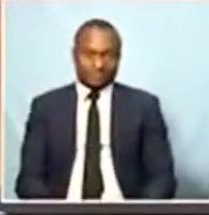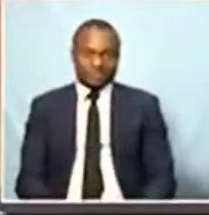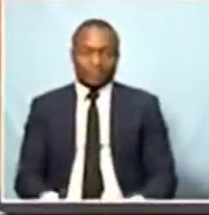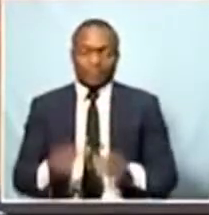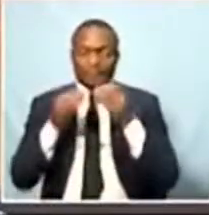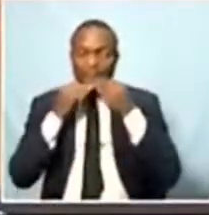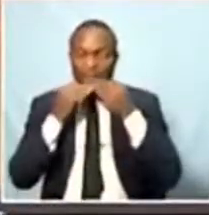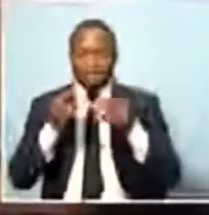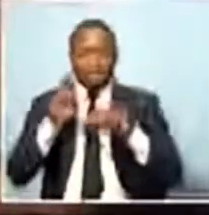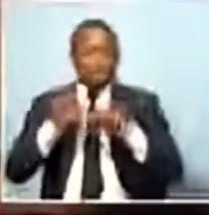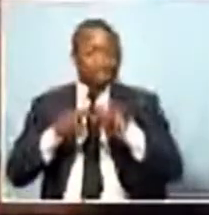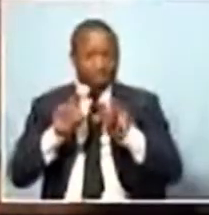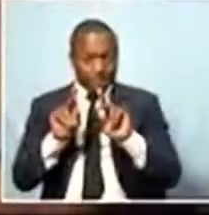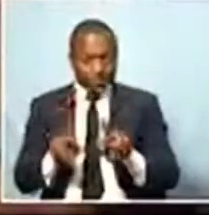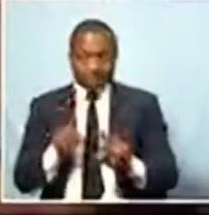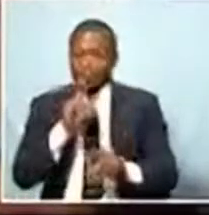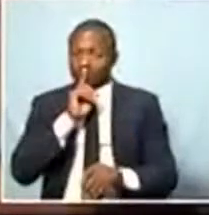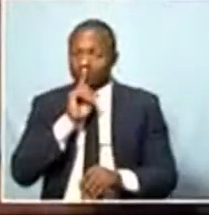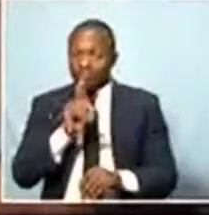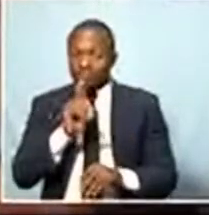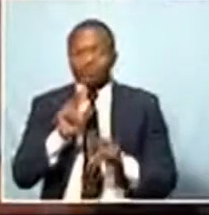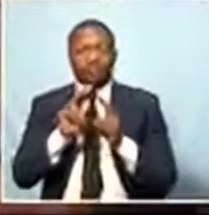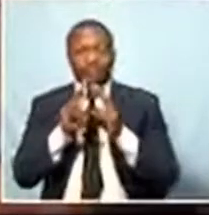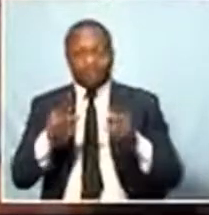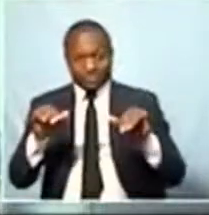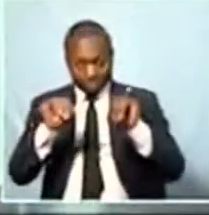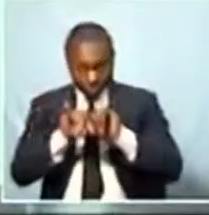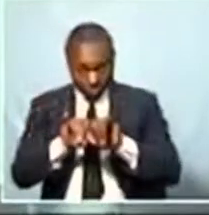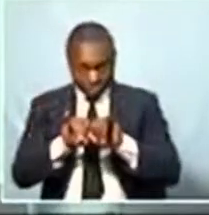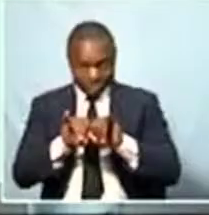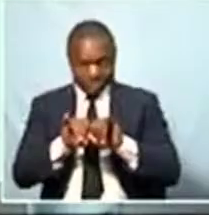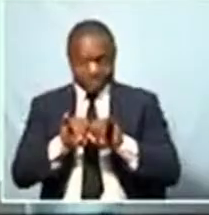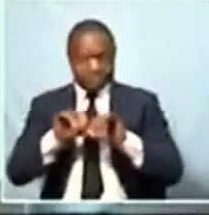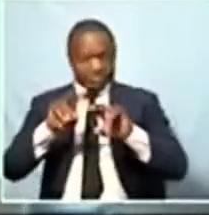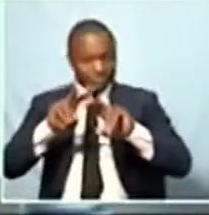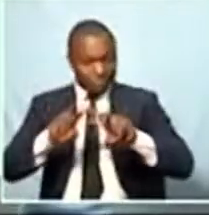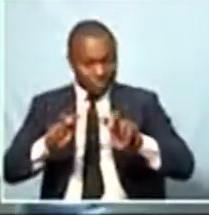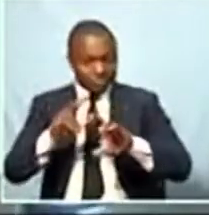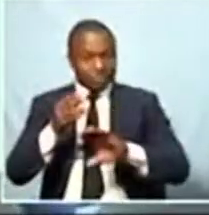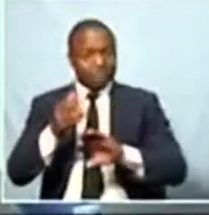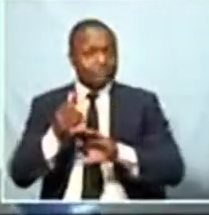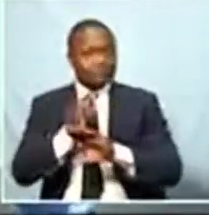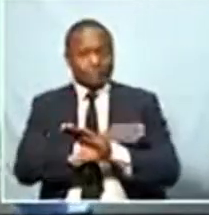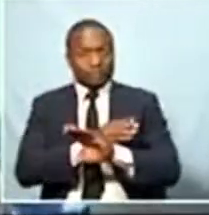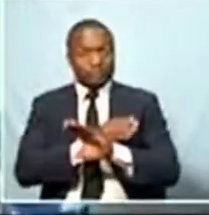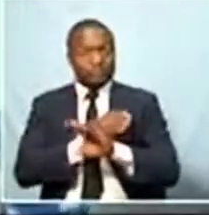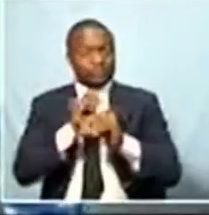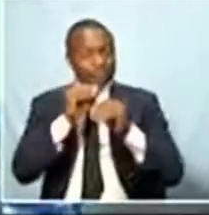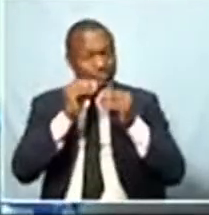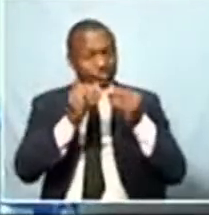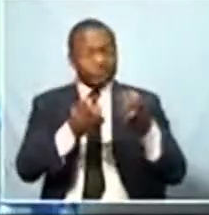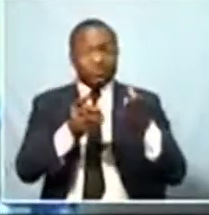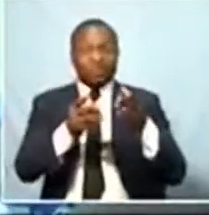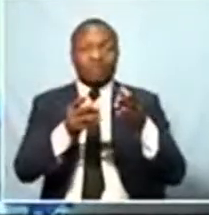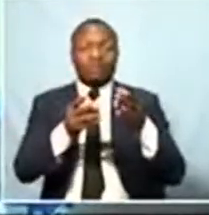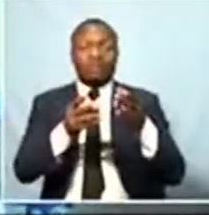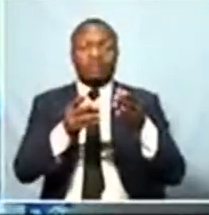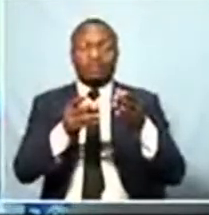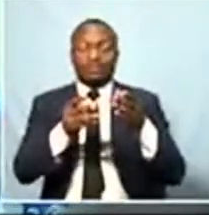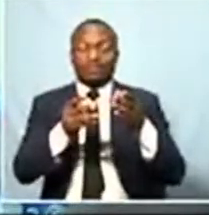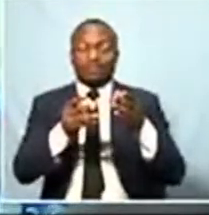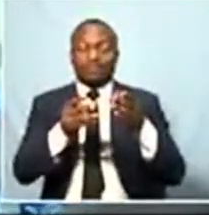Thank you, Honorable Chairperson. Indeed, it is very important that we investigate before coming up with a position. In fact, that's what the law